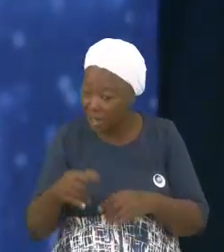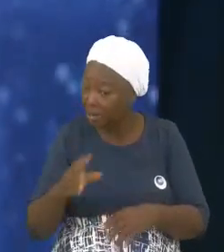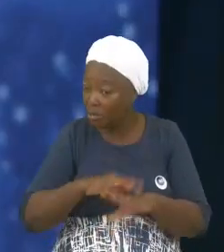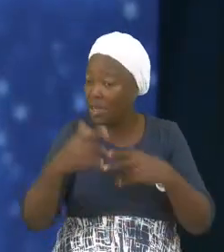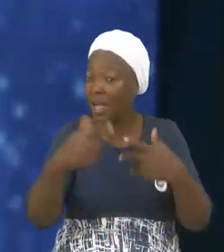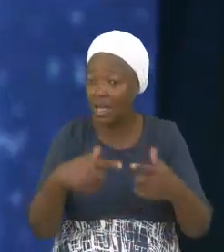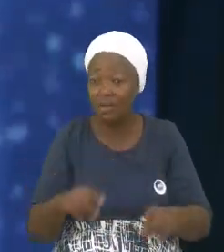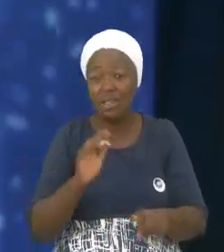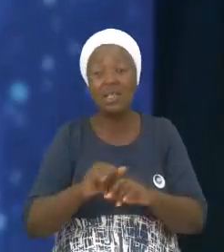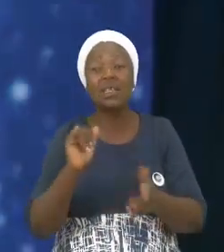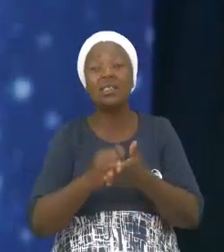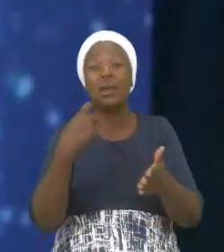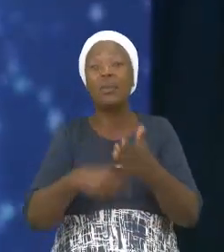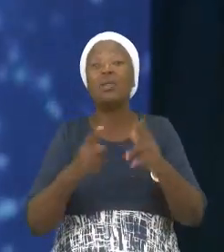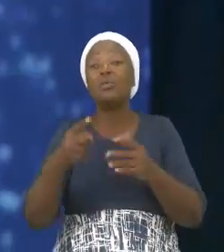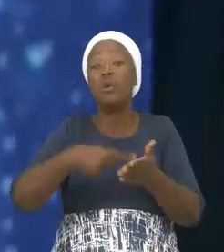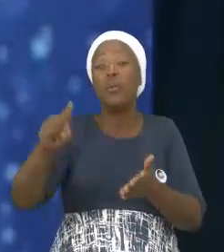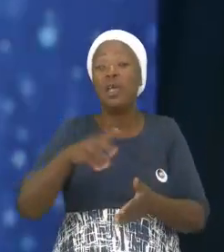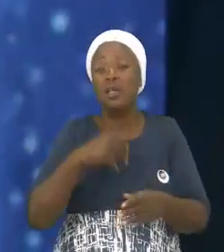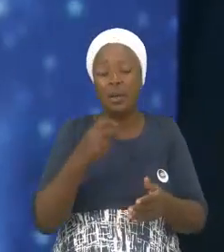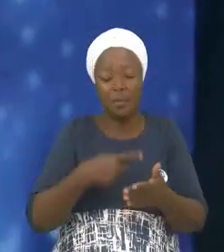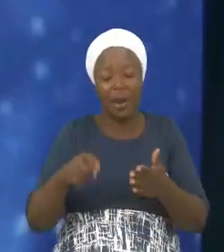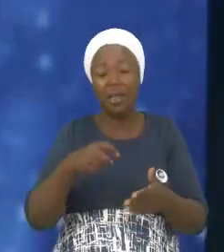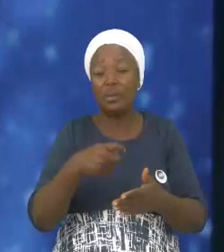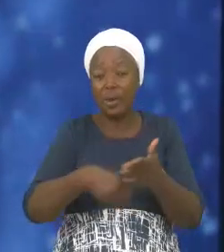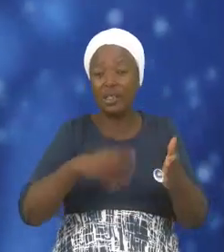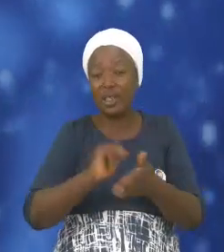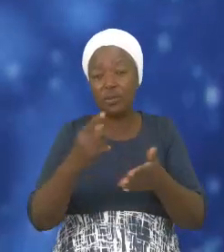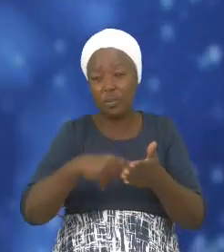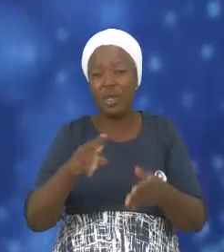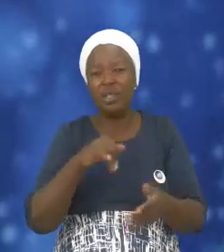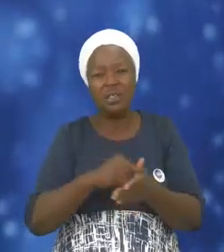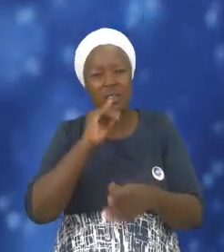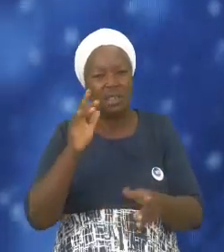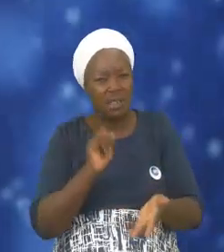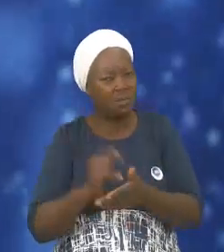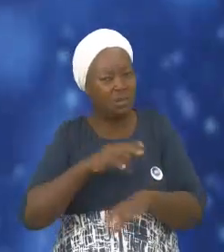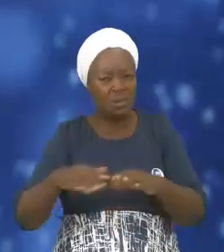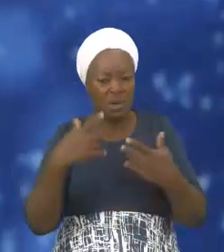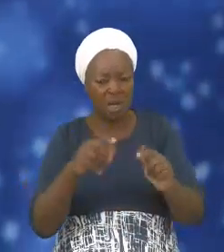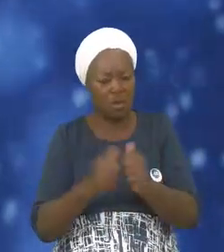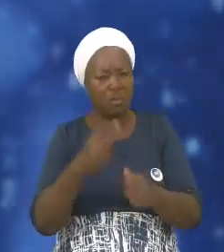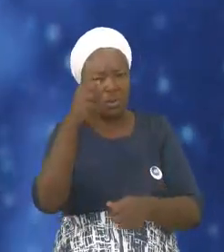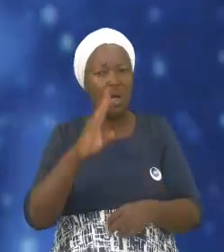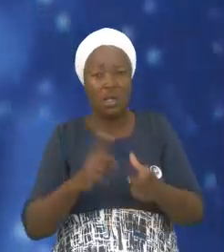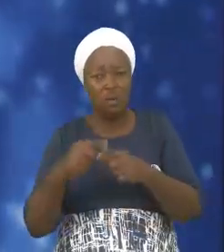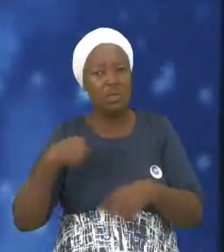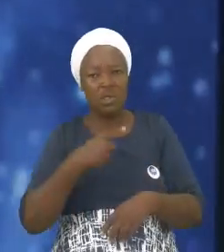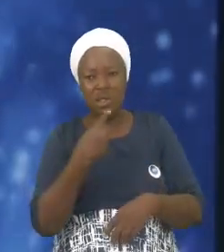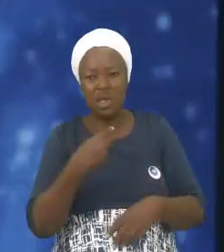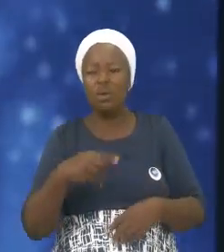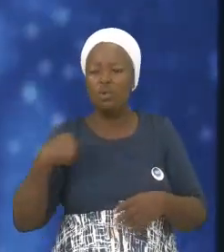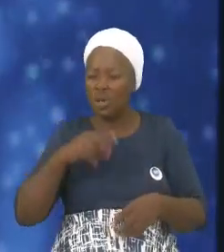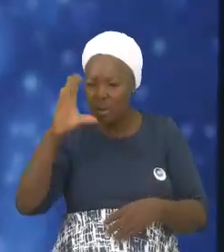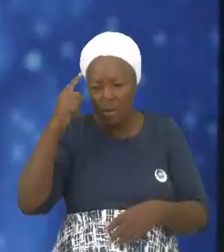the price we pay. The price we pay is that we do not argue with God. And we say, we're looking for